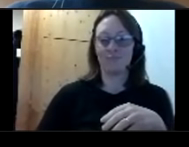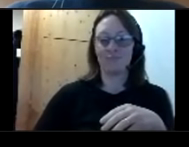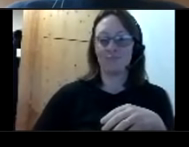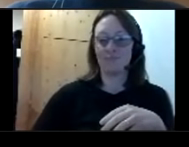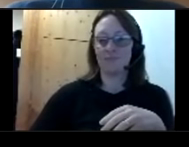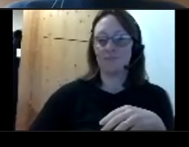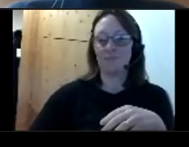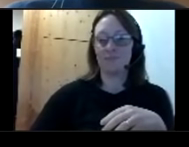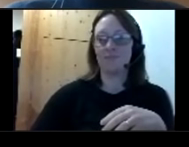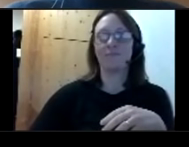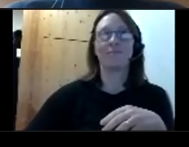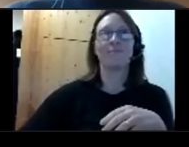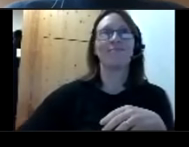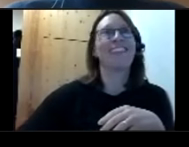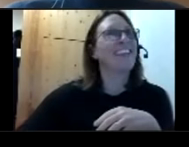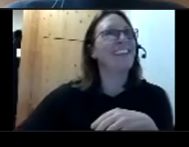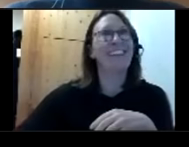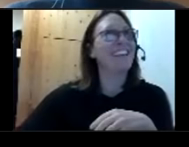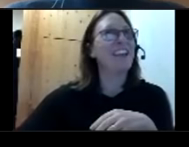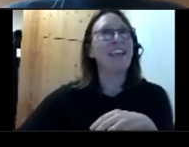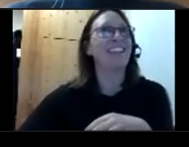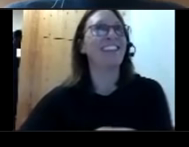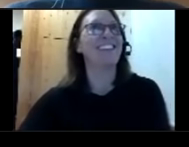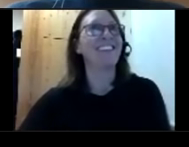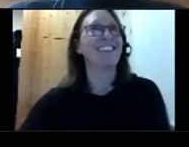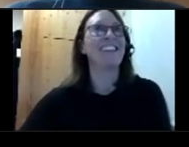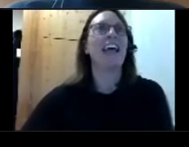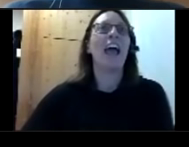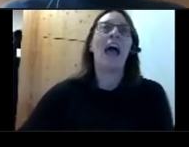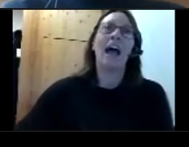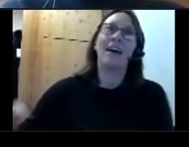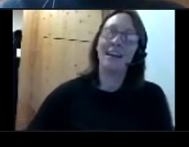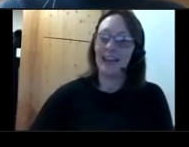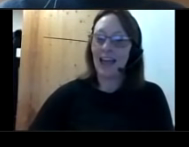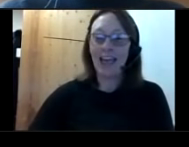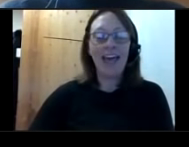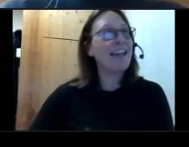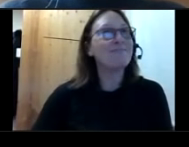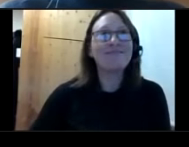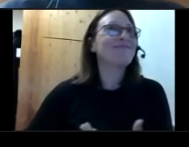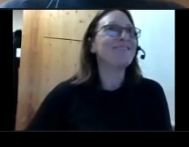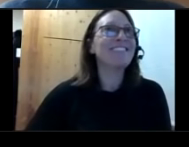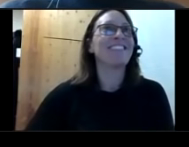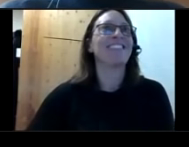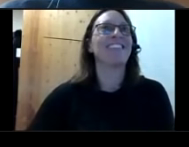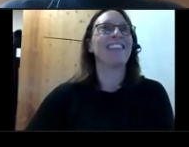somebody saying, how is active defined? I'm just thinking this crosses over with archived. For example, again, archived courses from 3 years ago